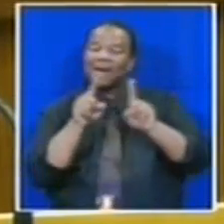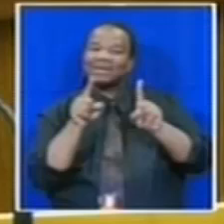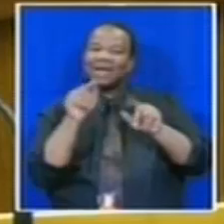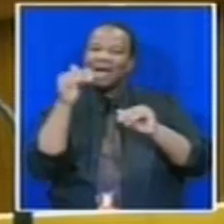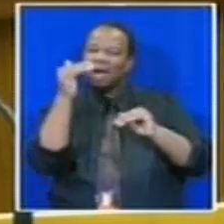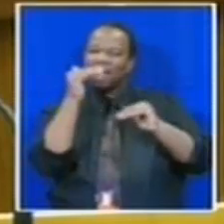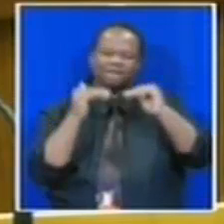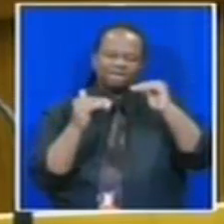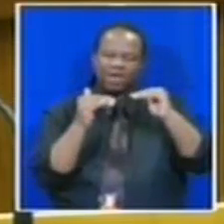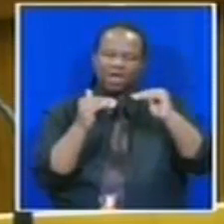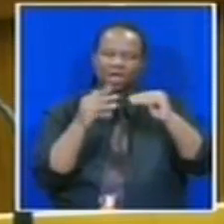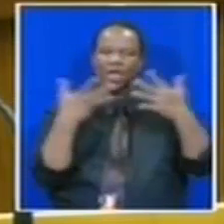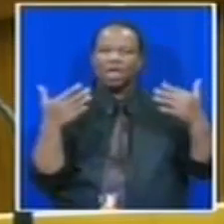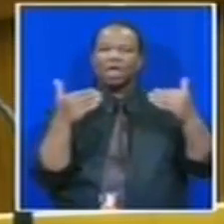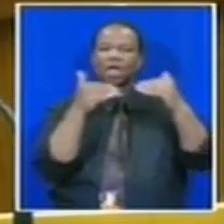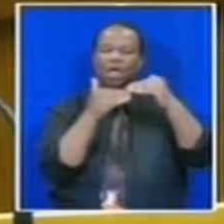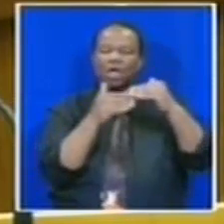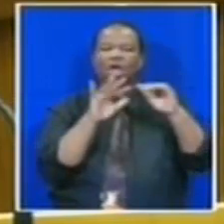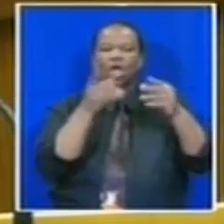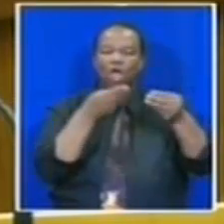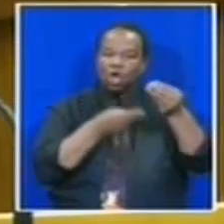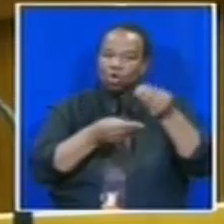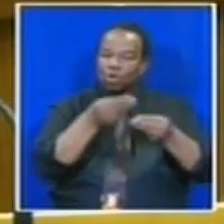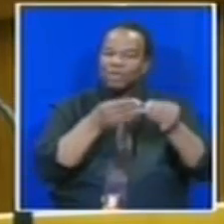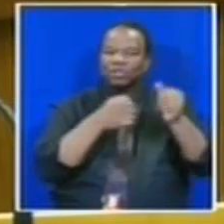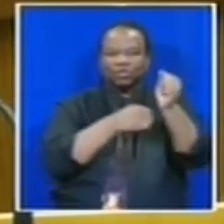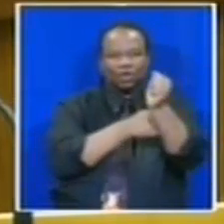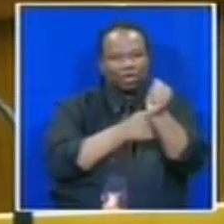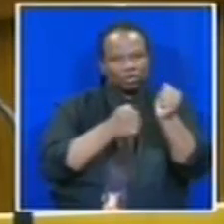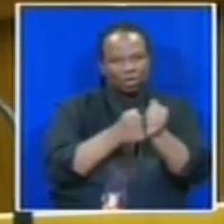economic structures that create huge inequalities," end of quote.